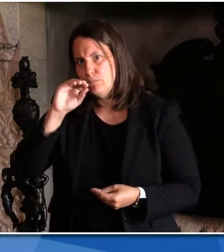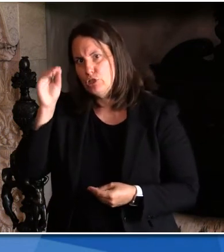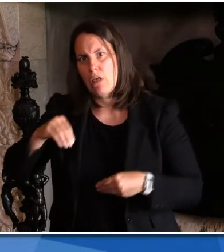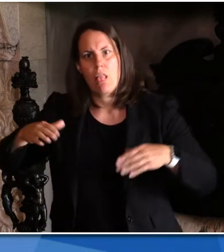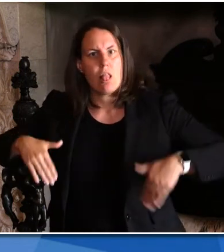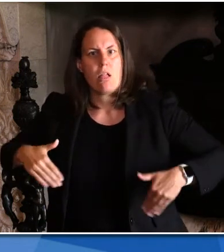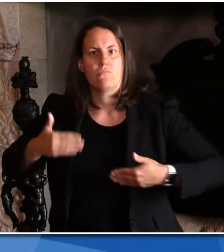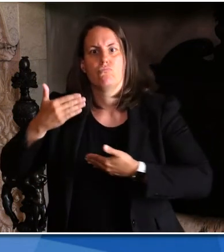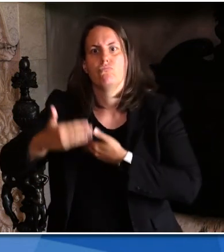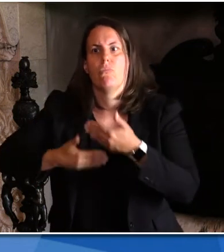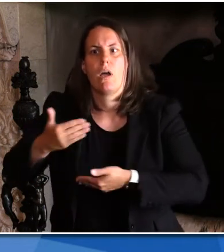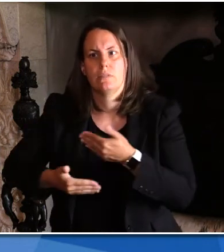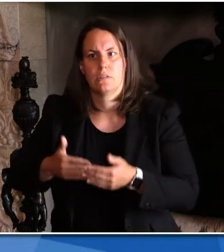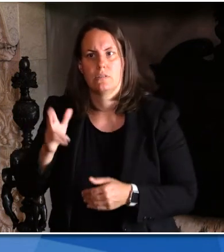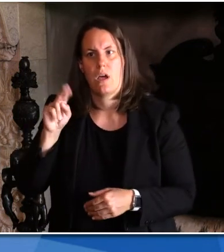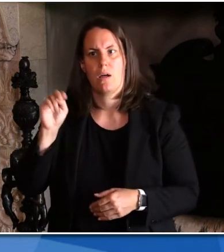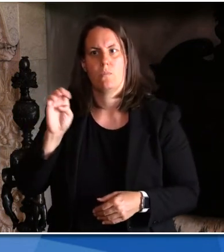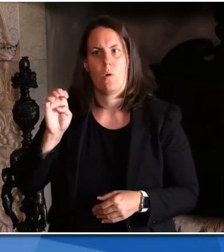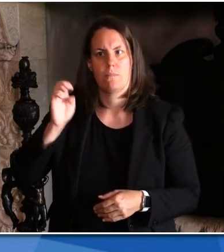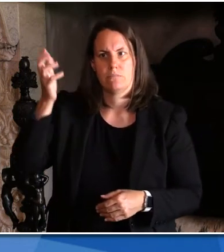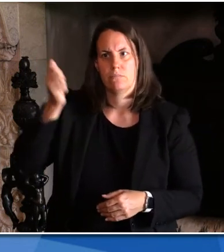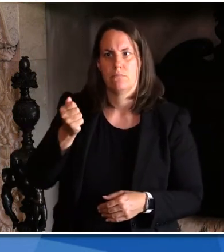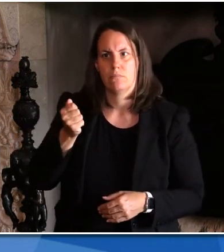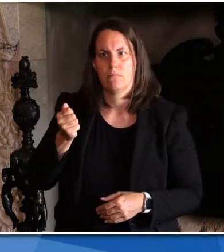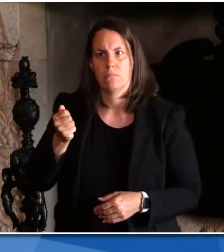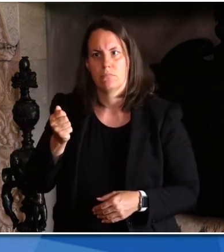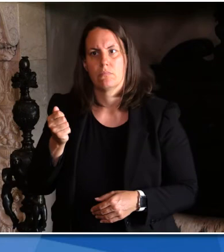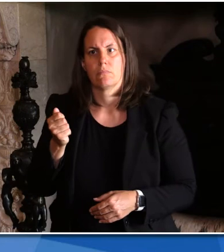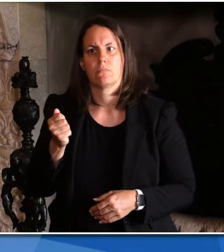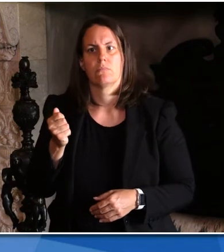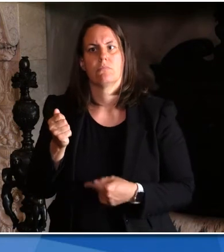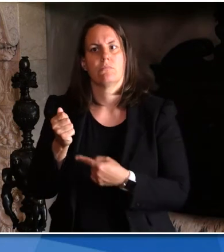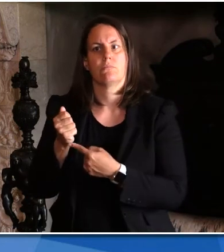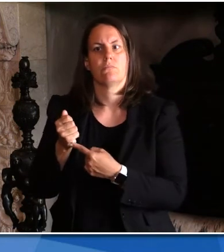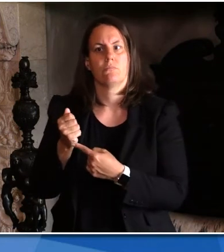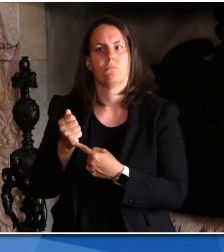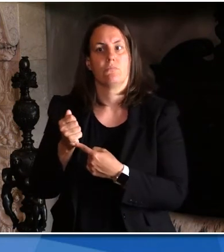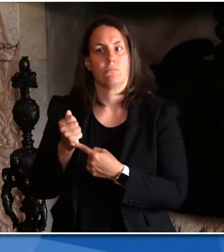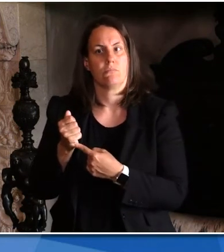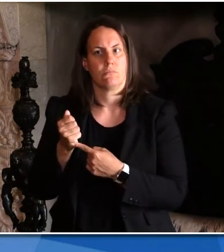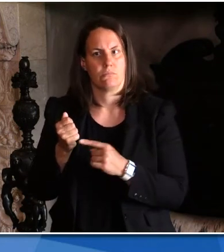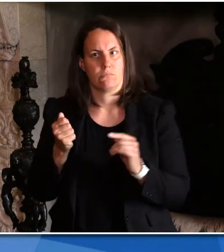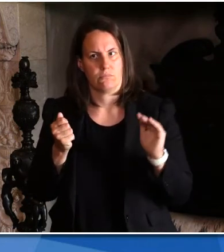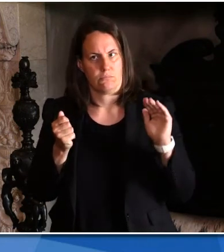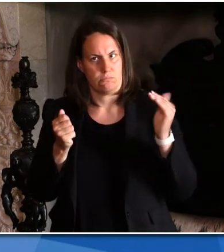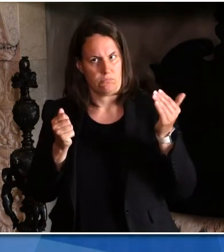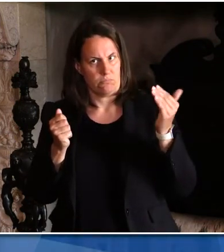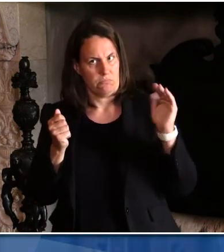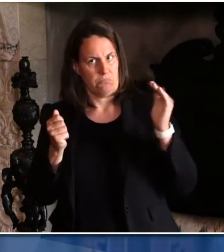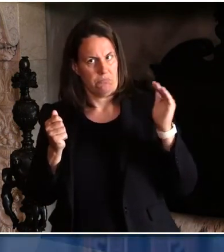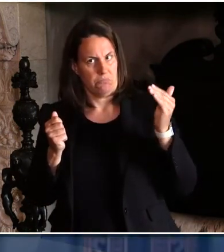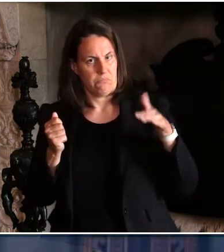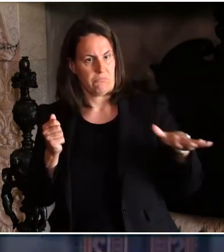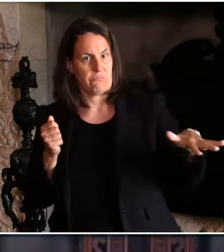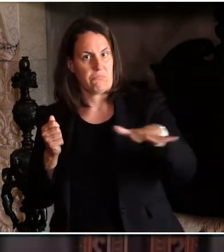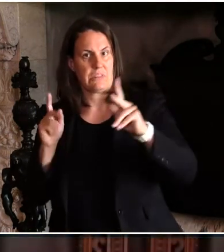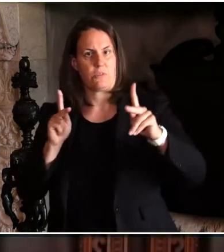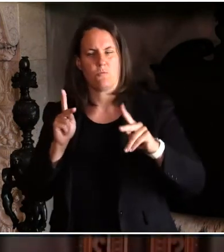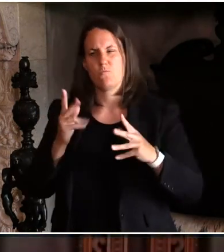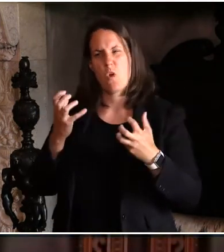to demand the firing of DWD Secretary Caleb Frostman over the backlog of claims. And we wanted to hear your response to their demand.